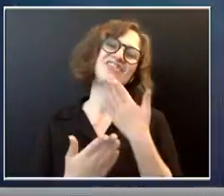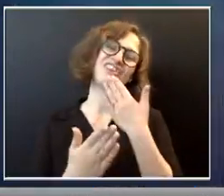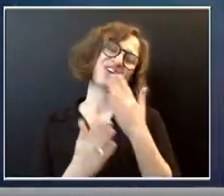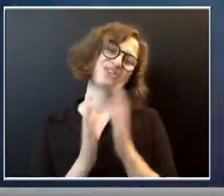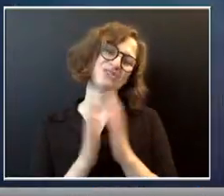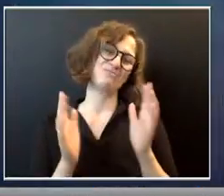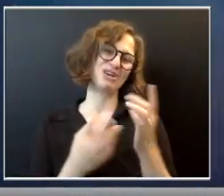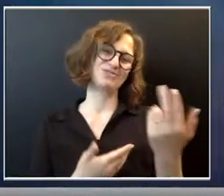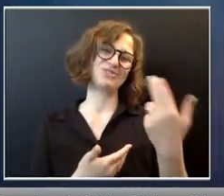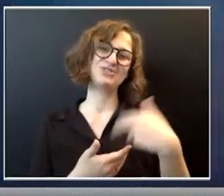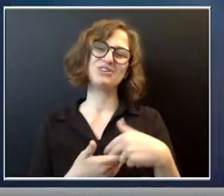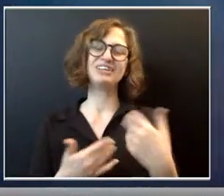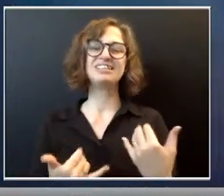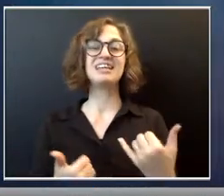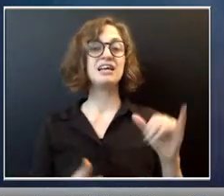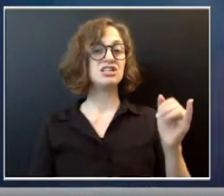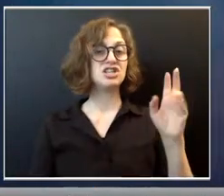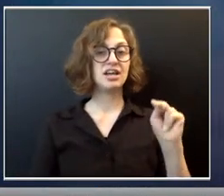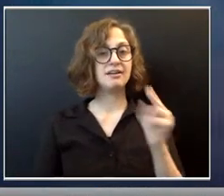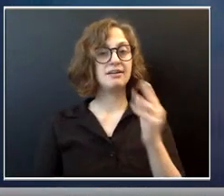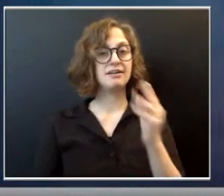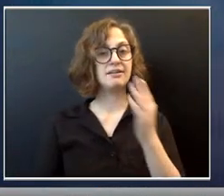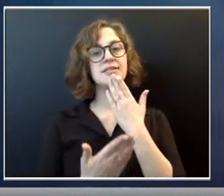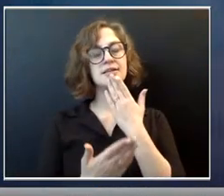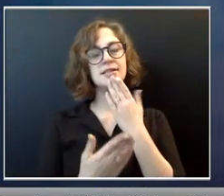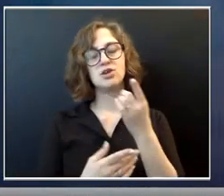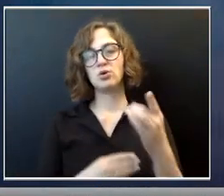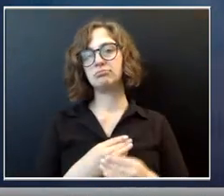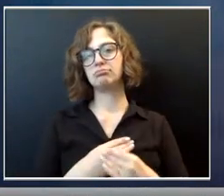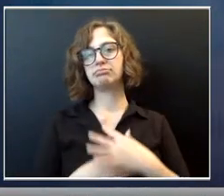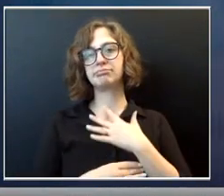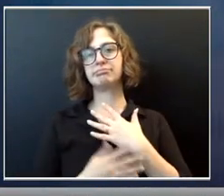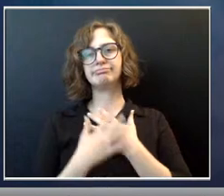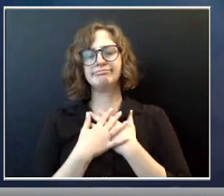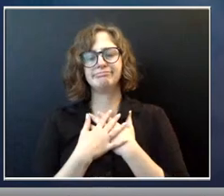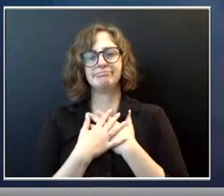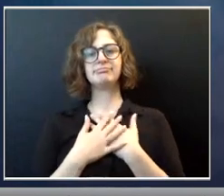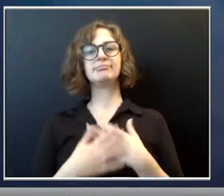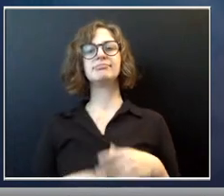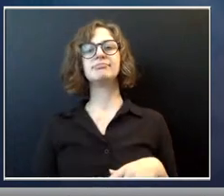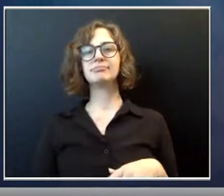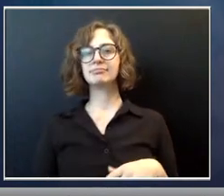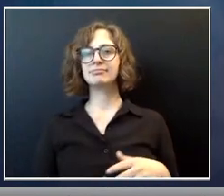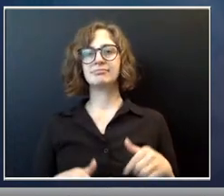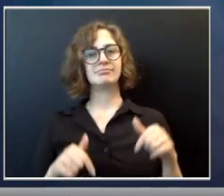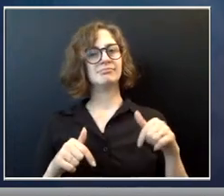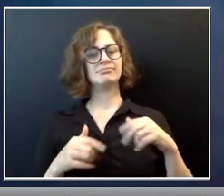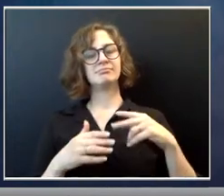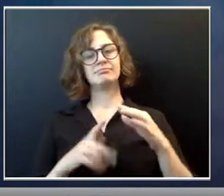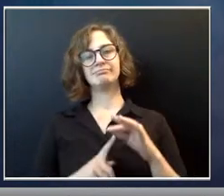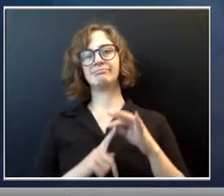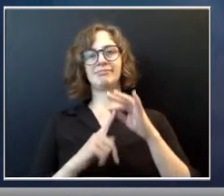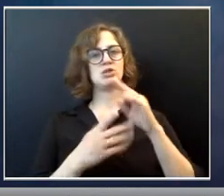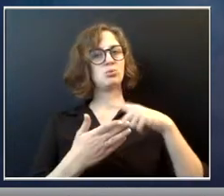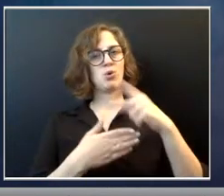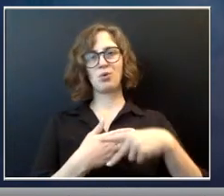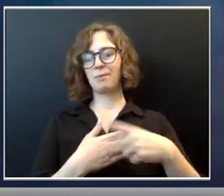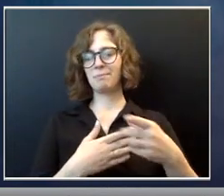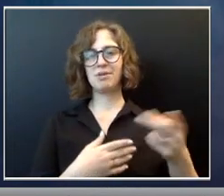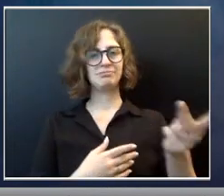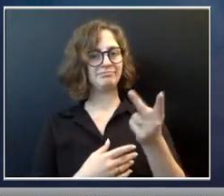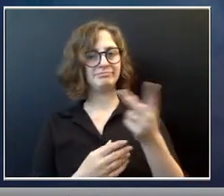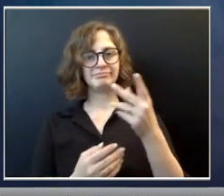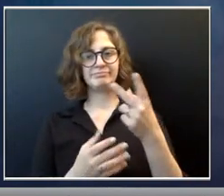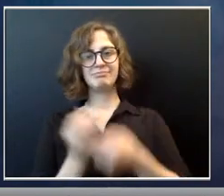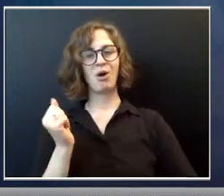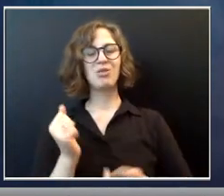today. Jan, thank you. You are such an inspiration. This is such a special program, and you've both been very generous with your